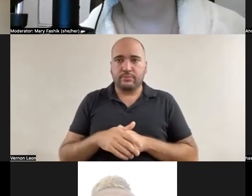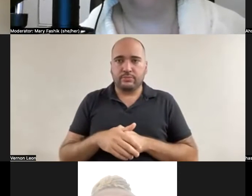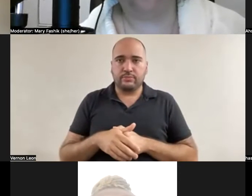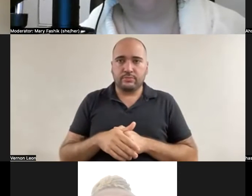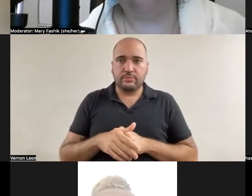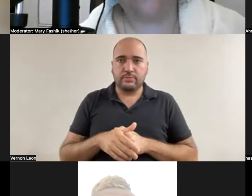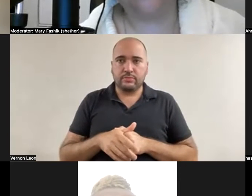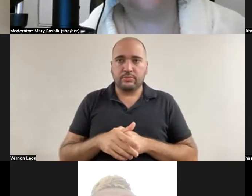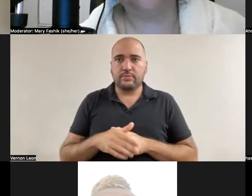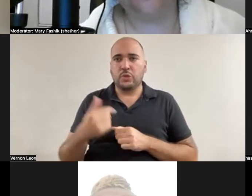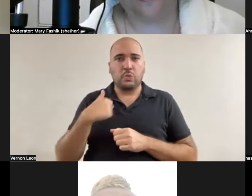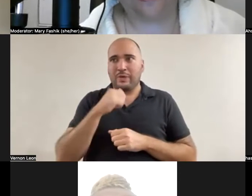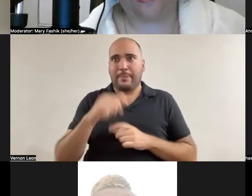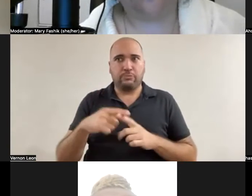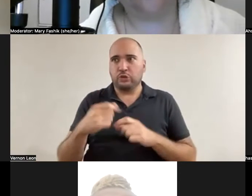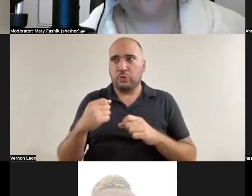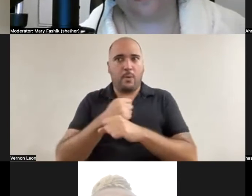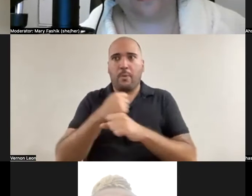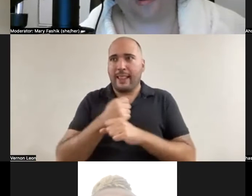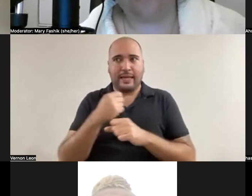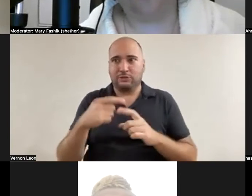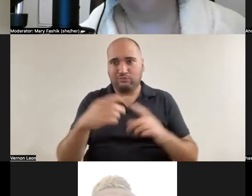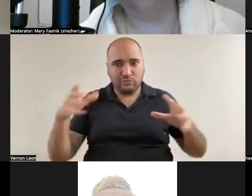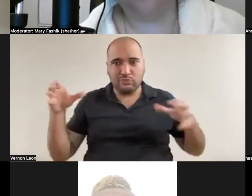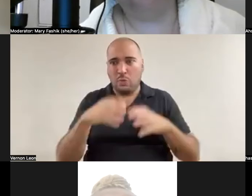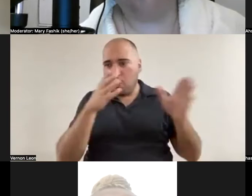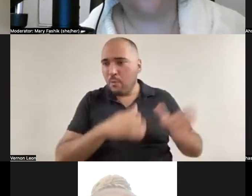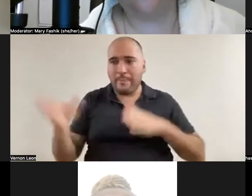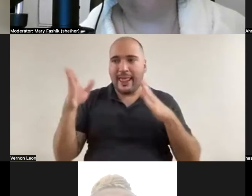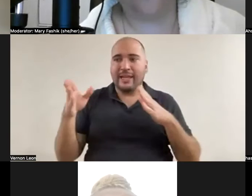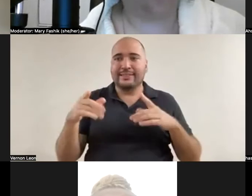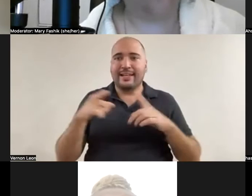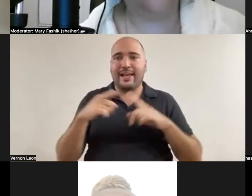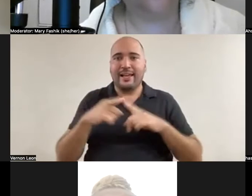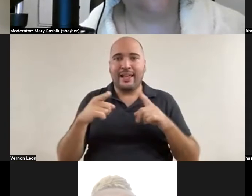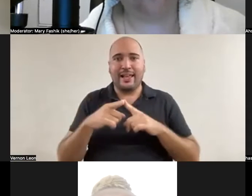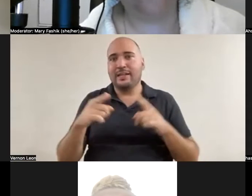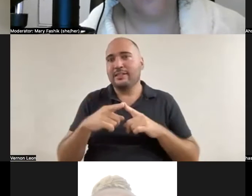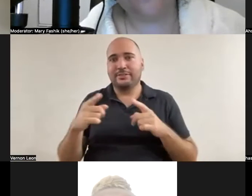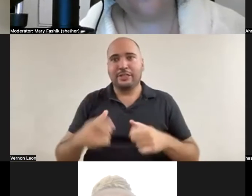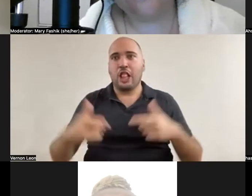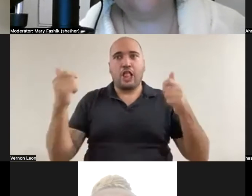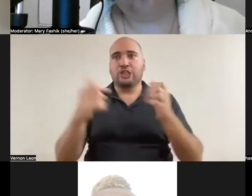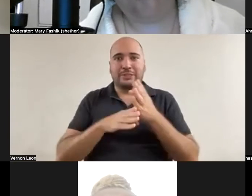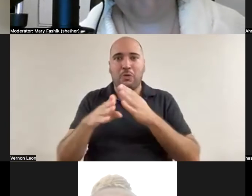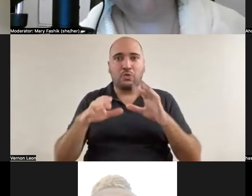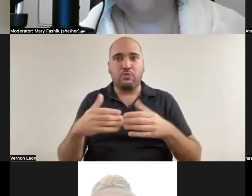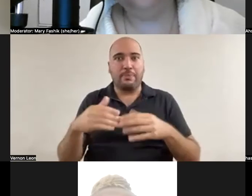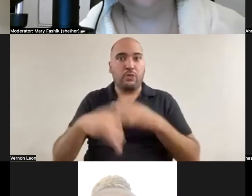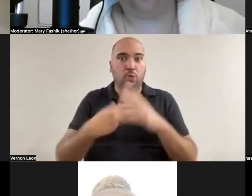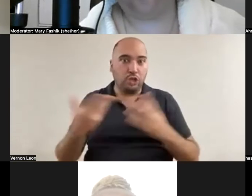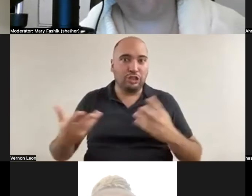to mobilize as the largest minority group in the